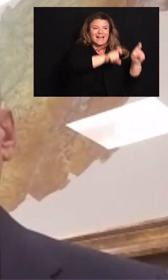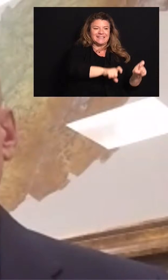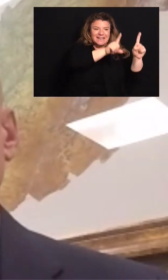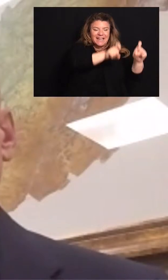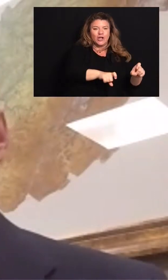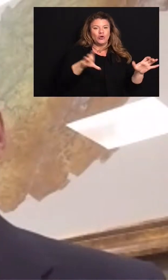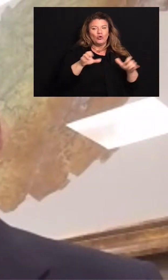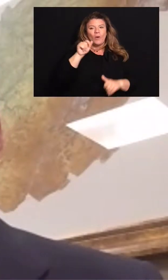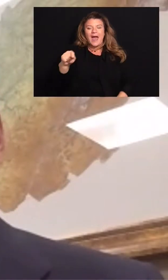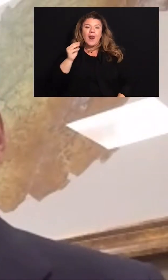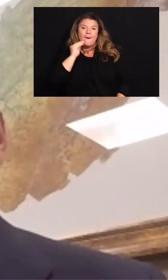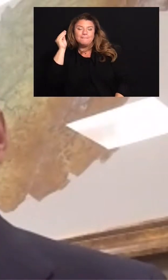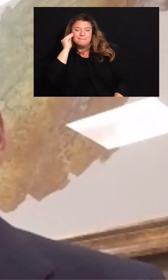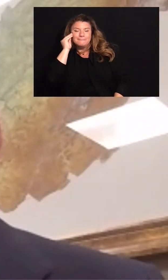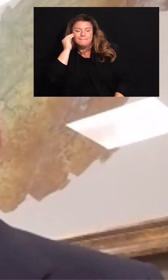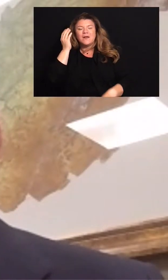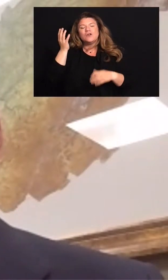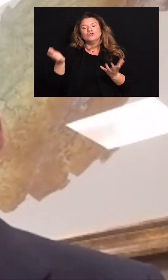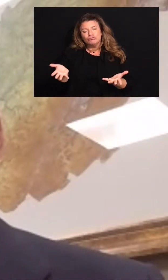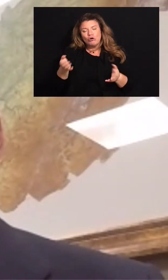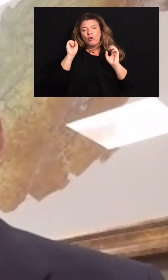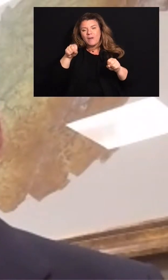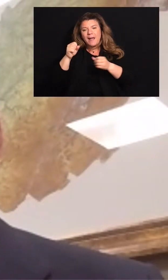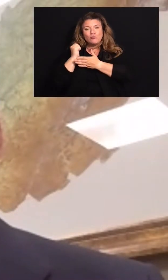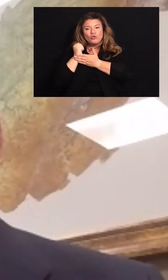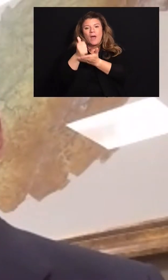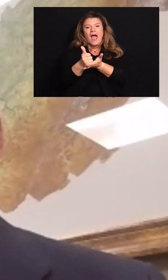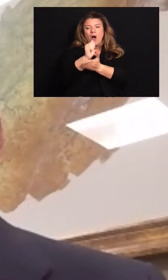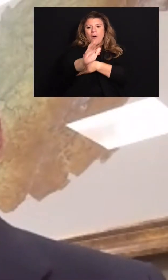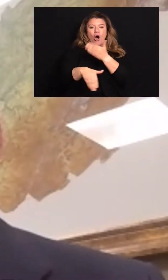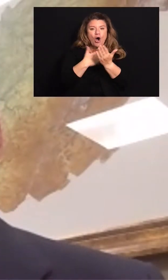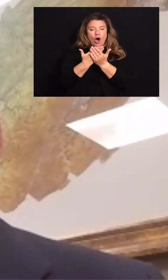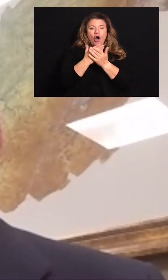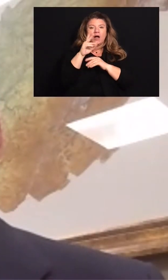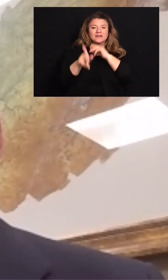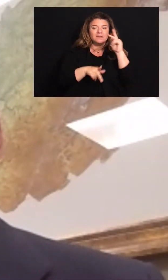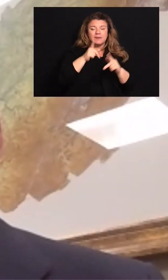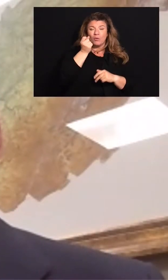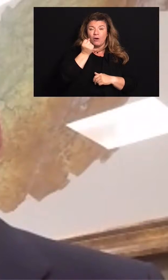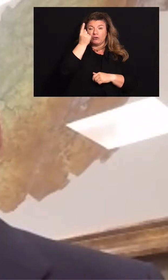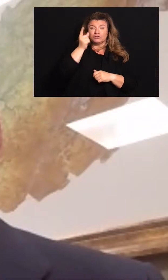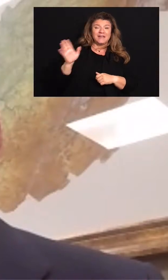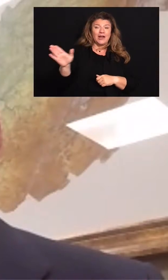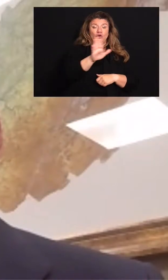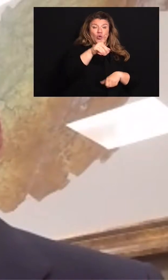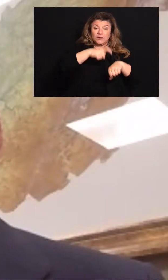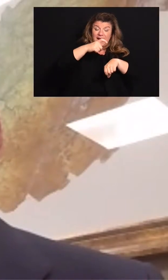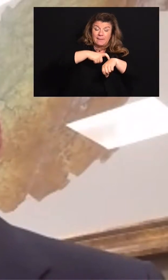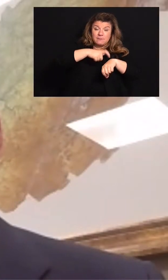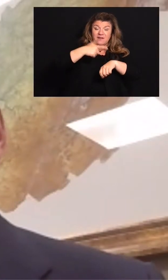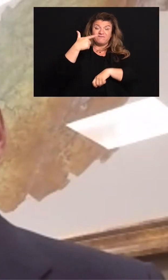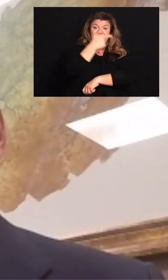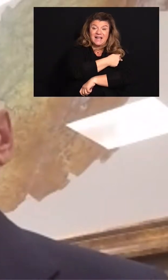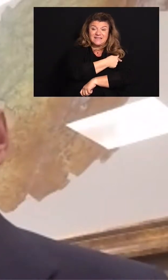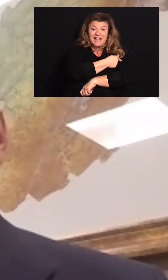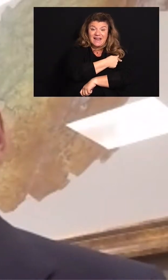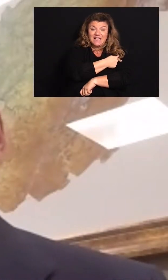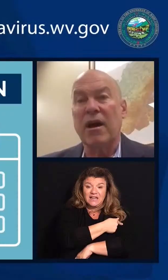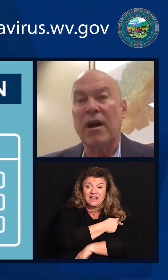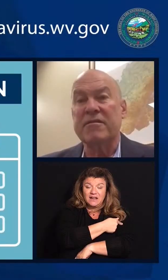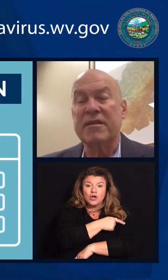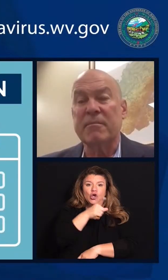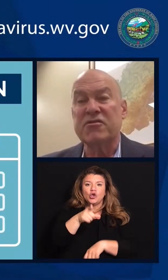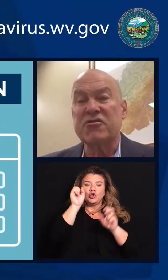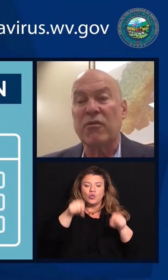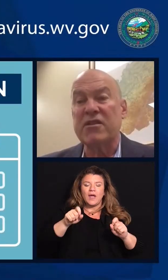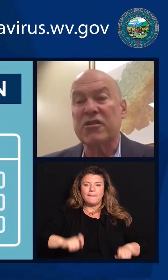in order to help all West Virginians understand when it's time for you to get vaccinated, Jordan, I don't know if you can pull up